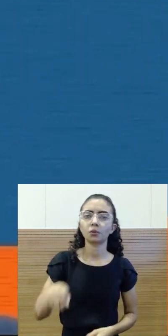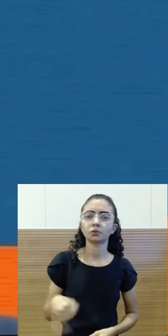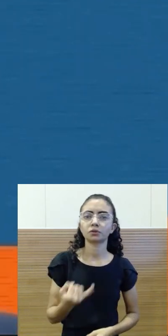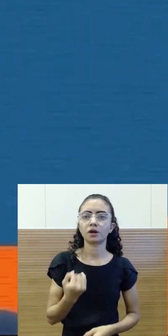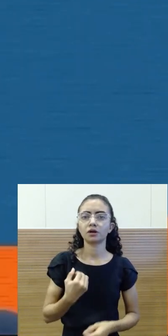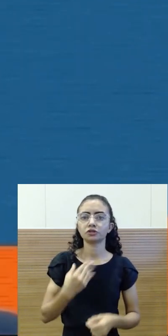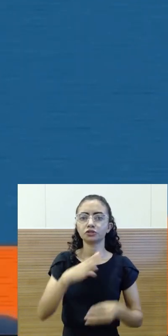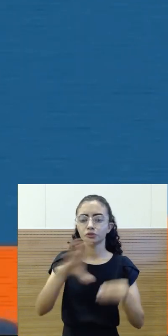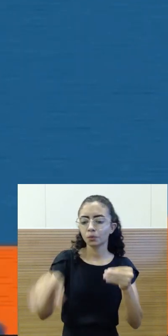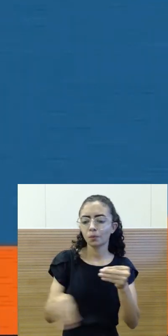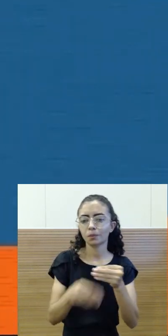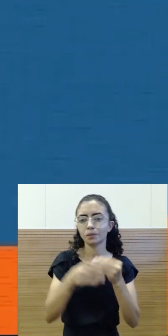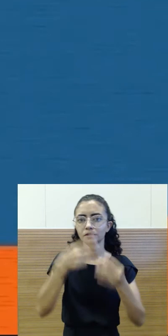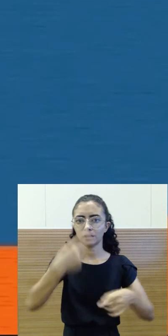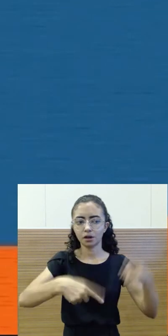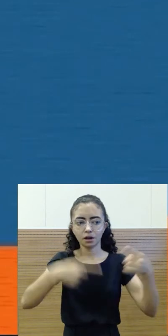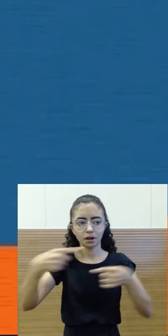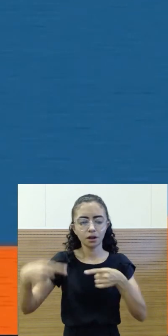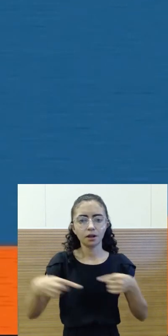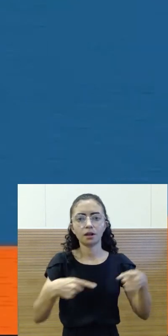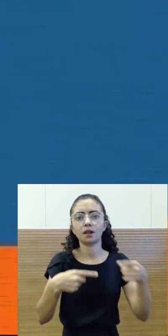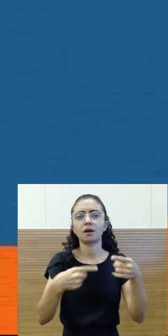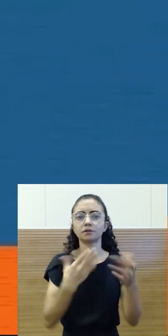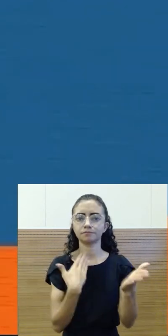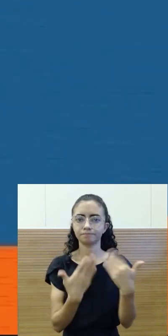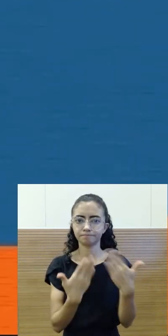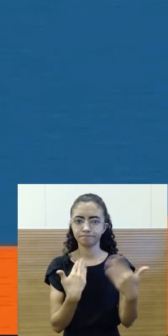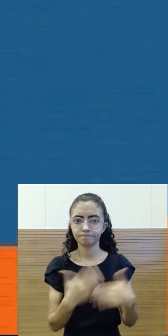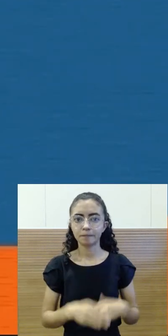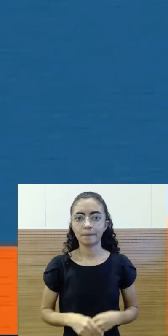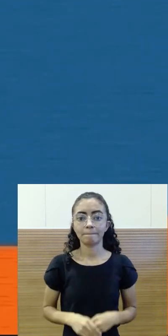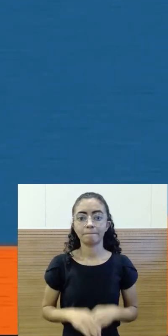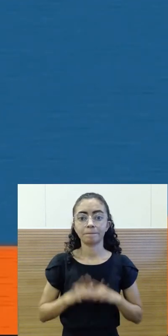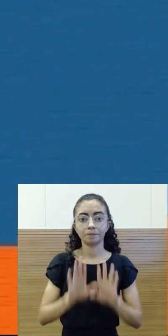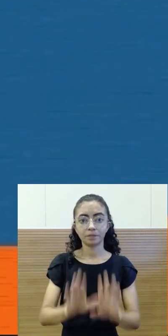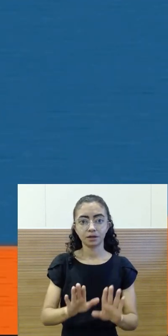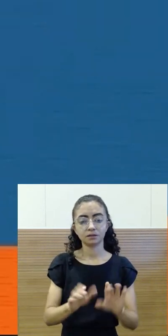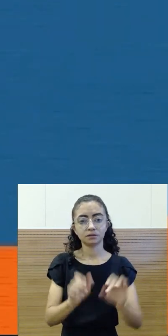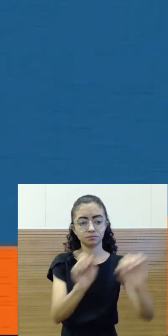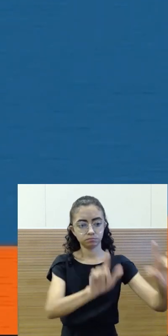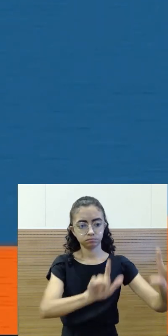being able to contribute to this dialogue.